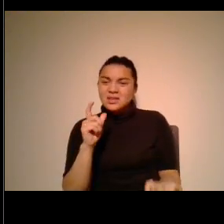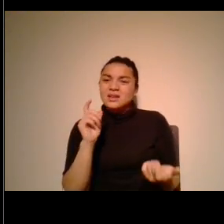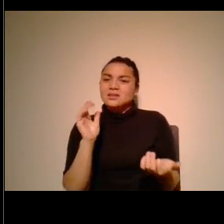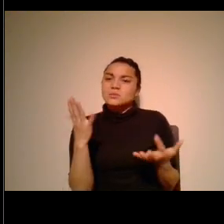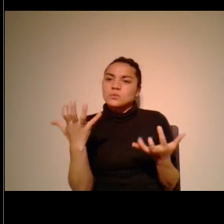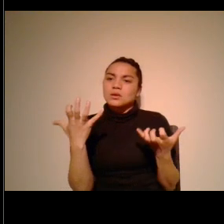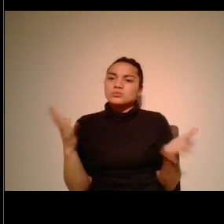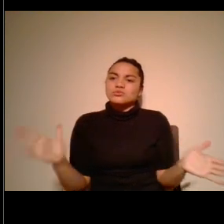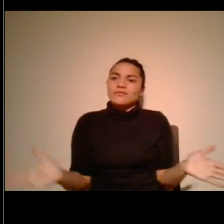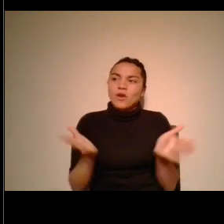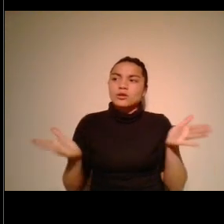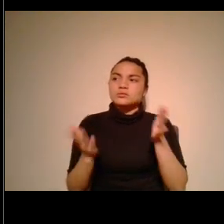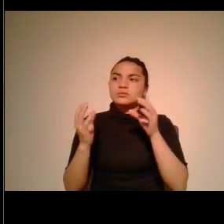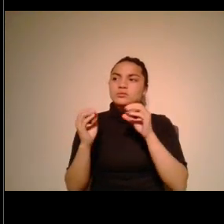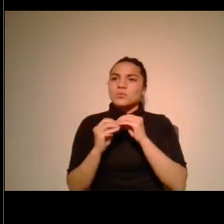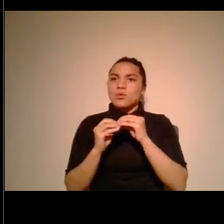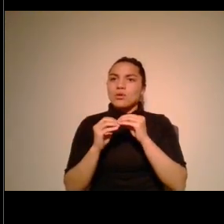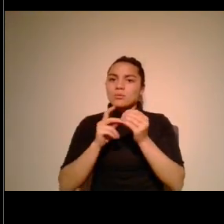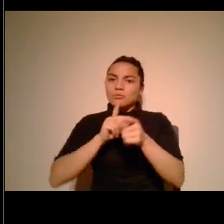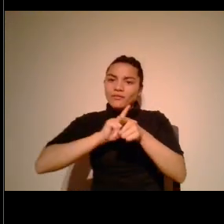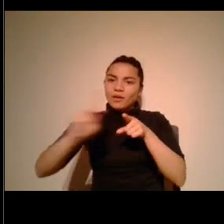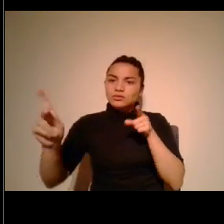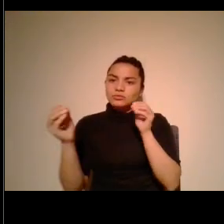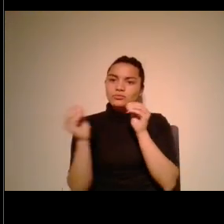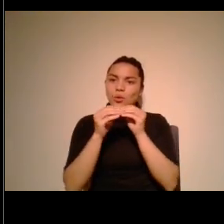professional field.